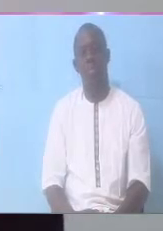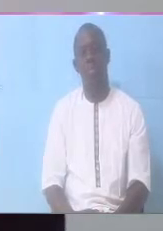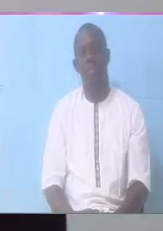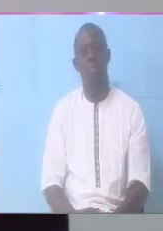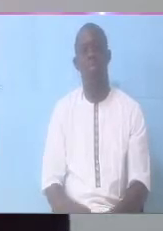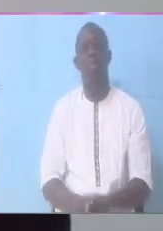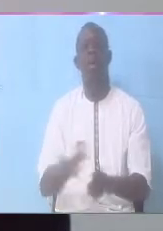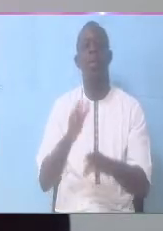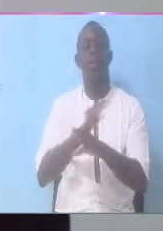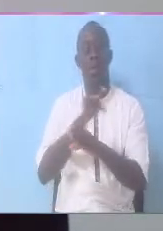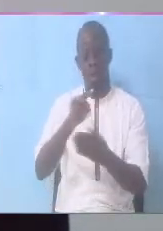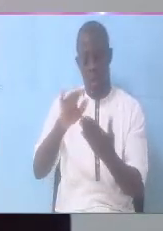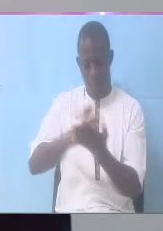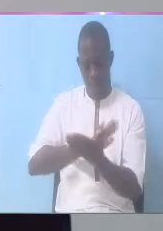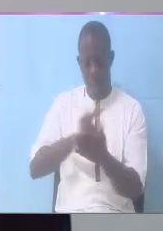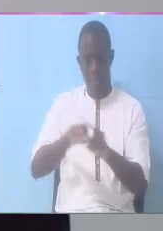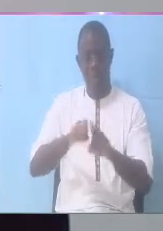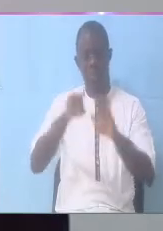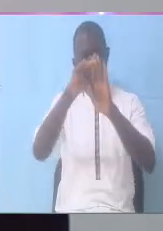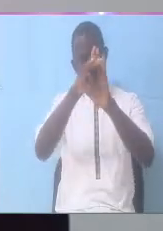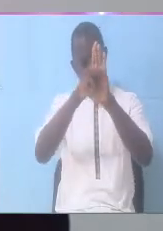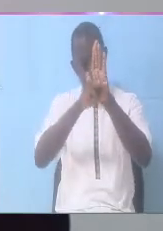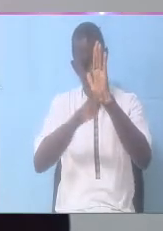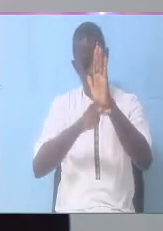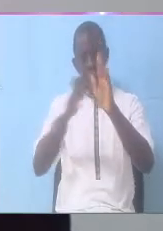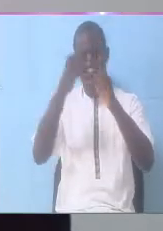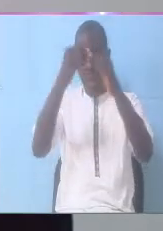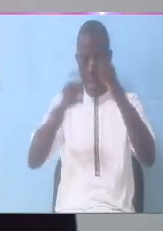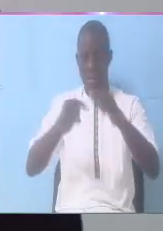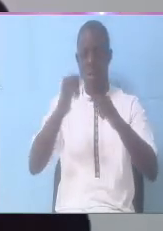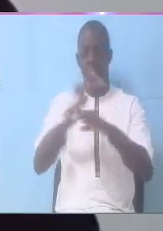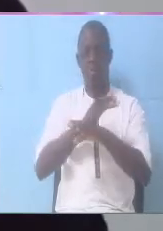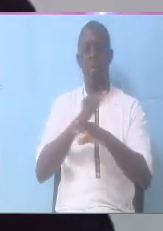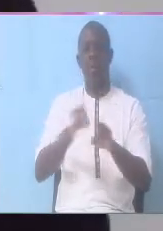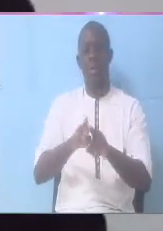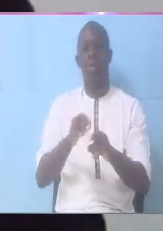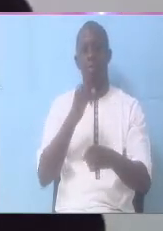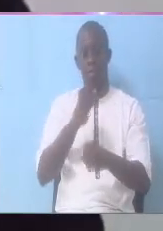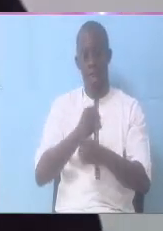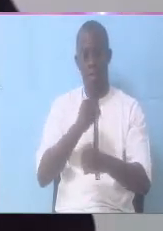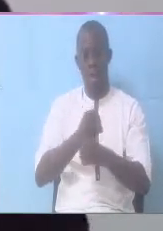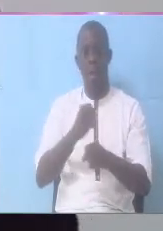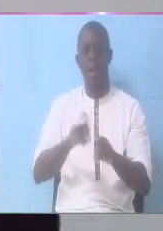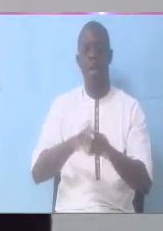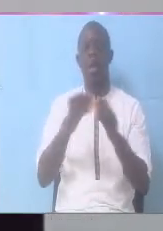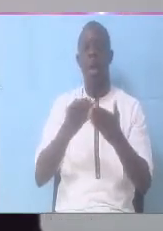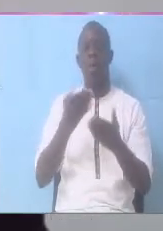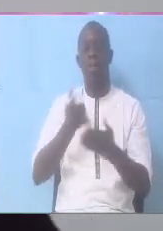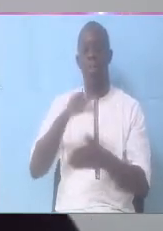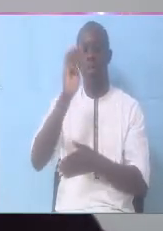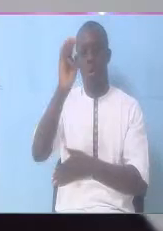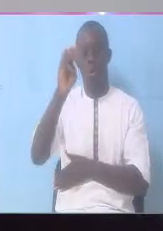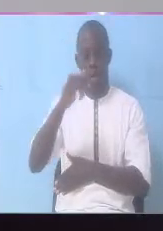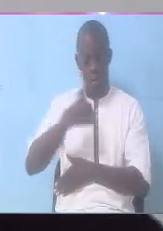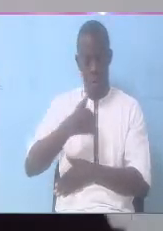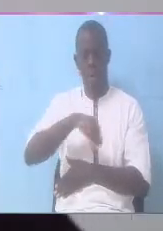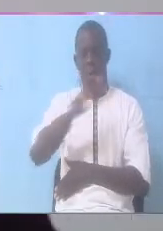his trusted marabouts, and they called me and said, come and see whether you have any of your friends here. That's how I got the list from